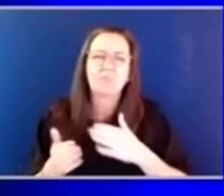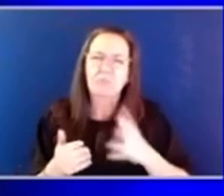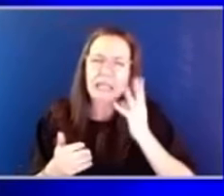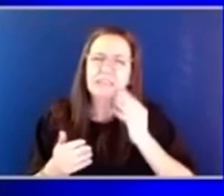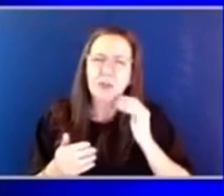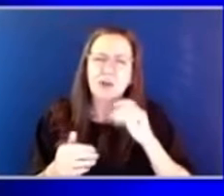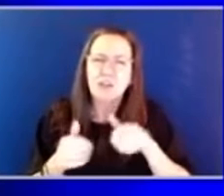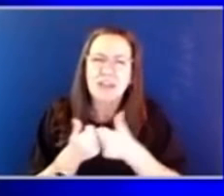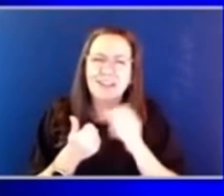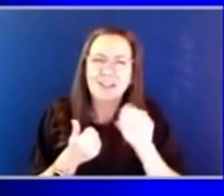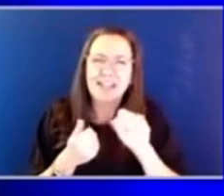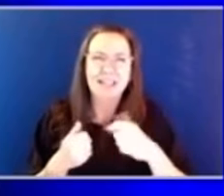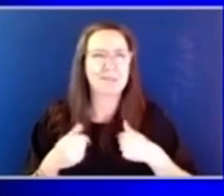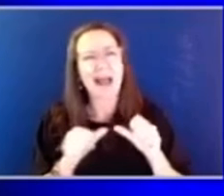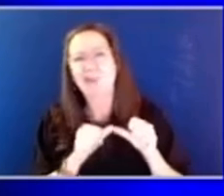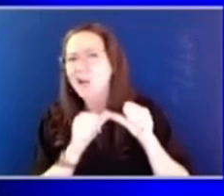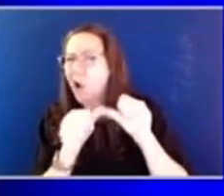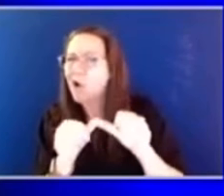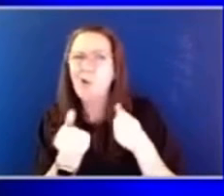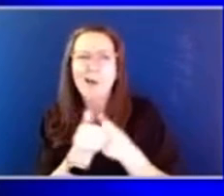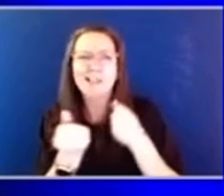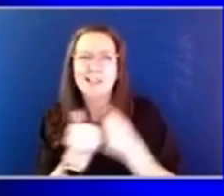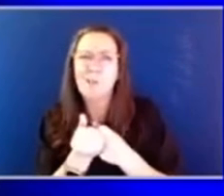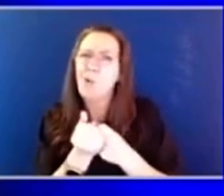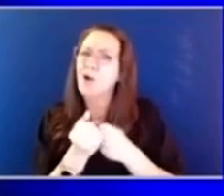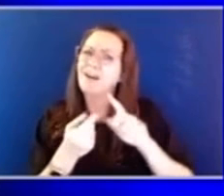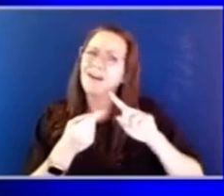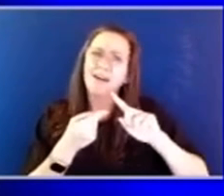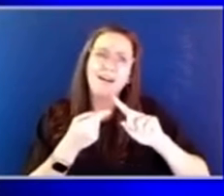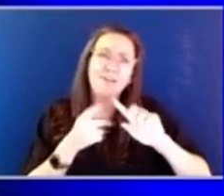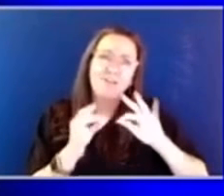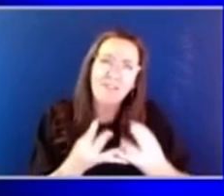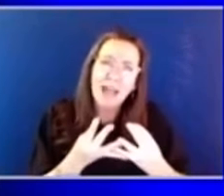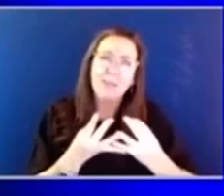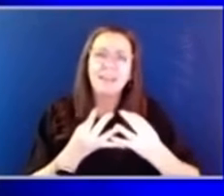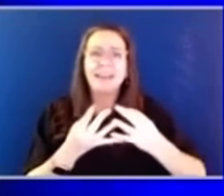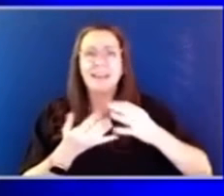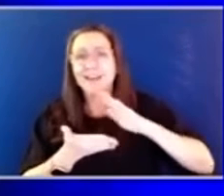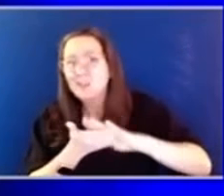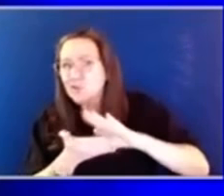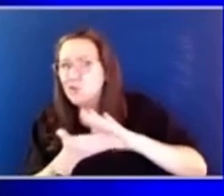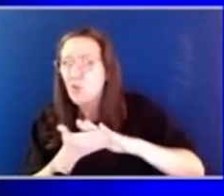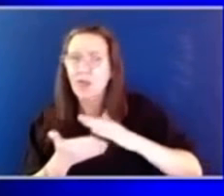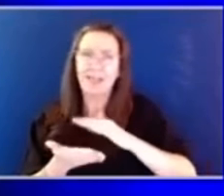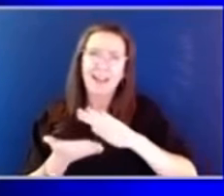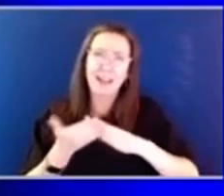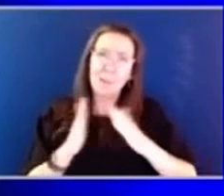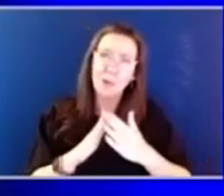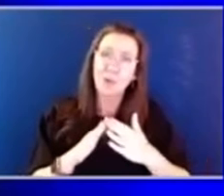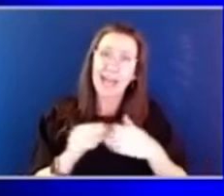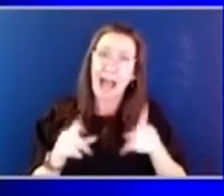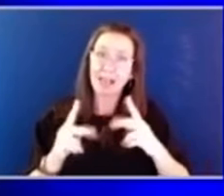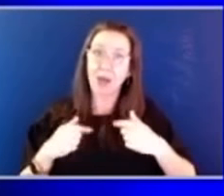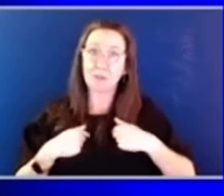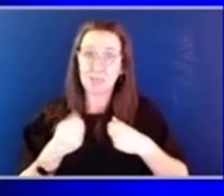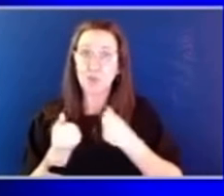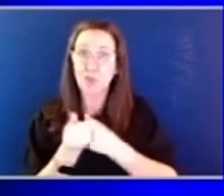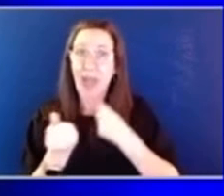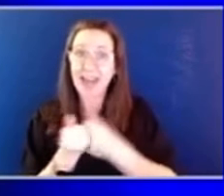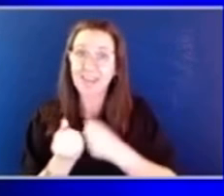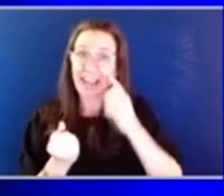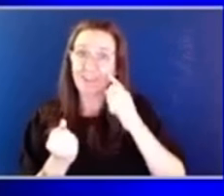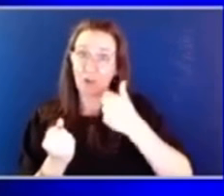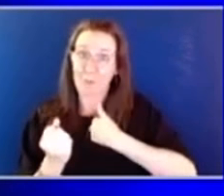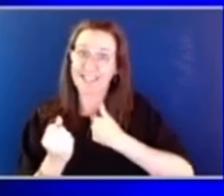my family, school district, and community that have enabled me to be resilient and advocate not only for myself, but also